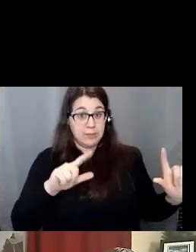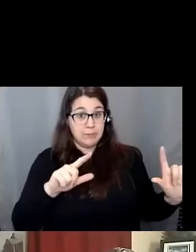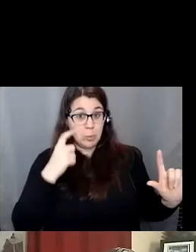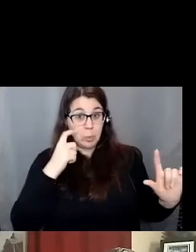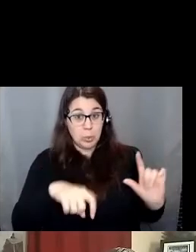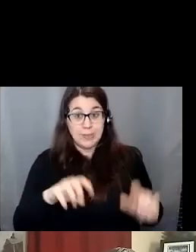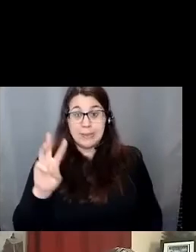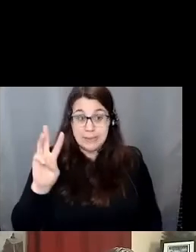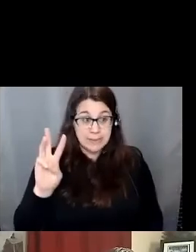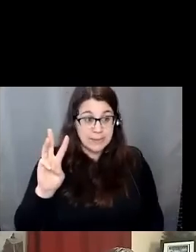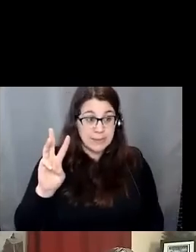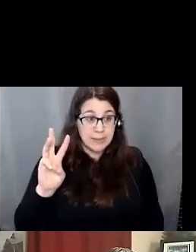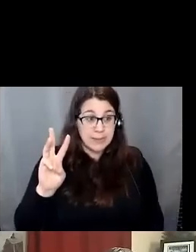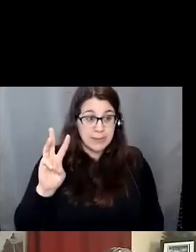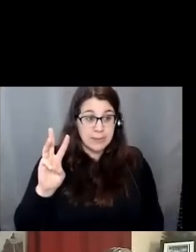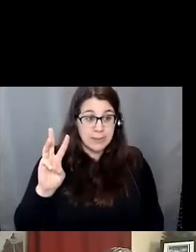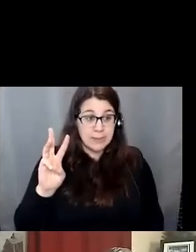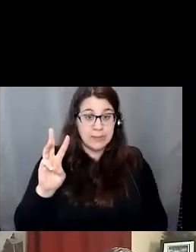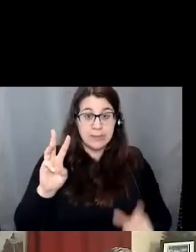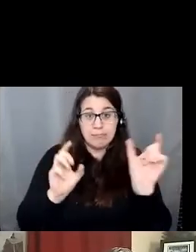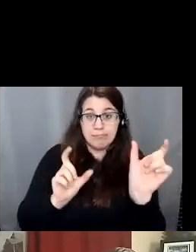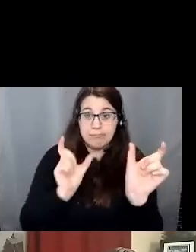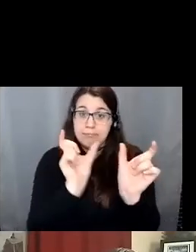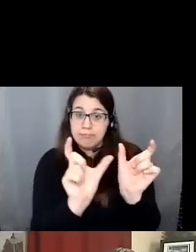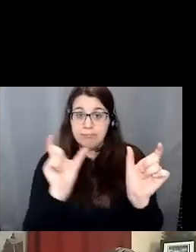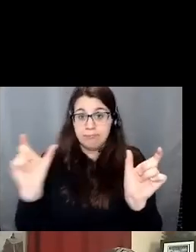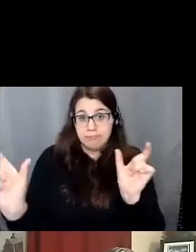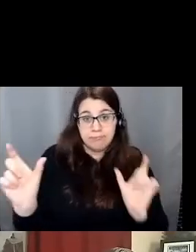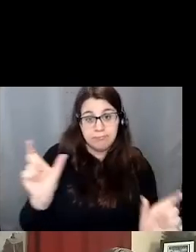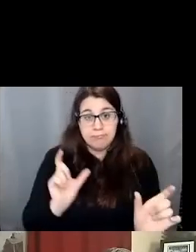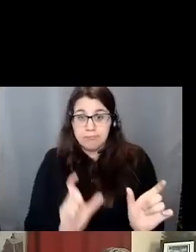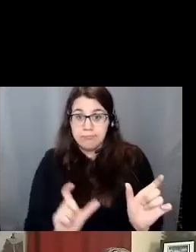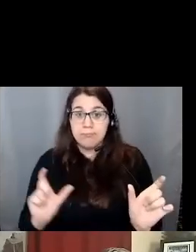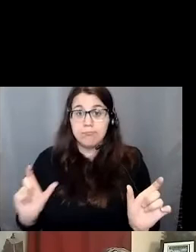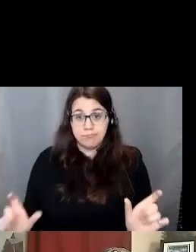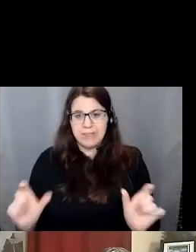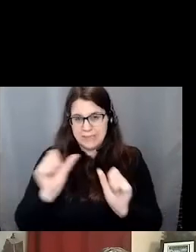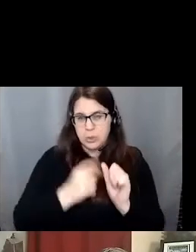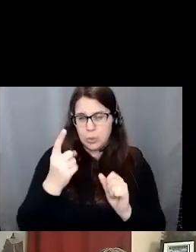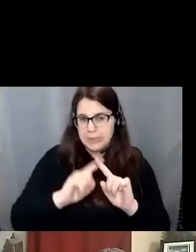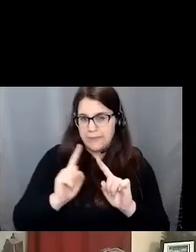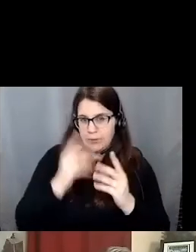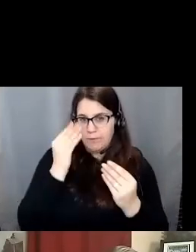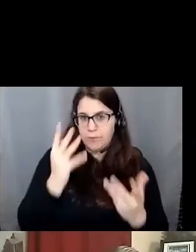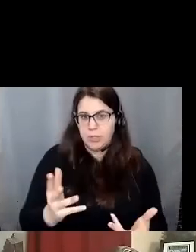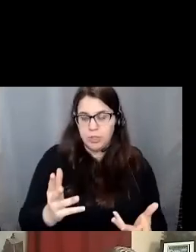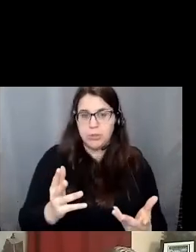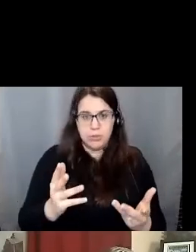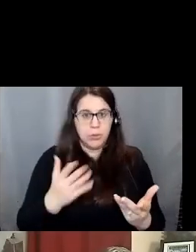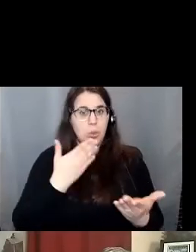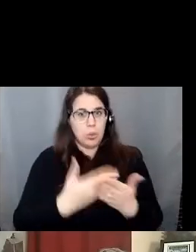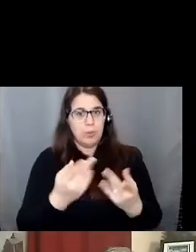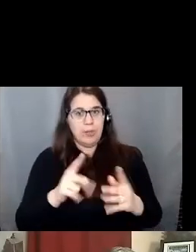I call them tiles, or 6 different sections of information. So this is a great place to always start because